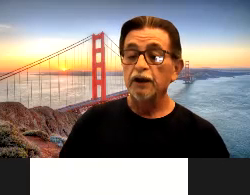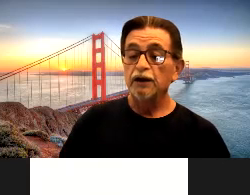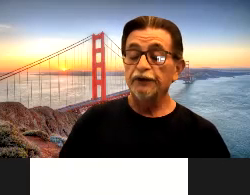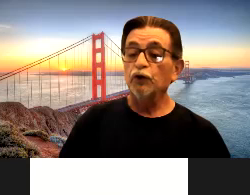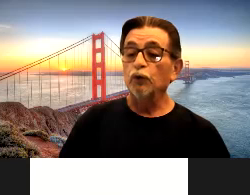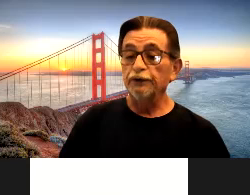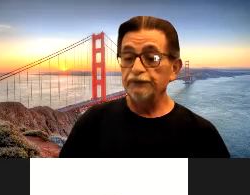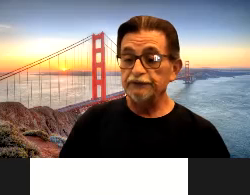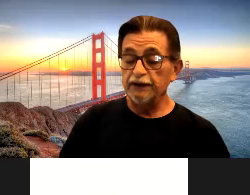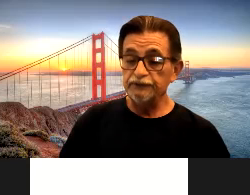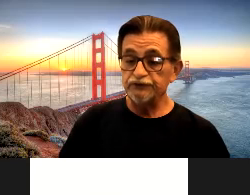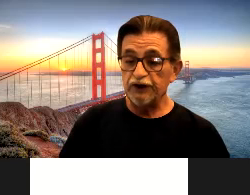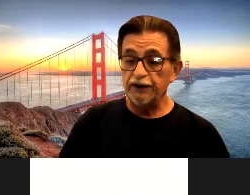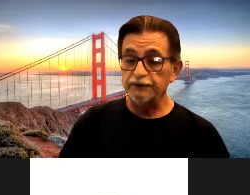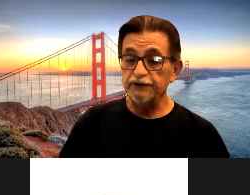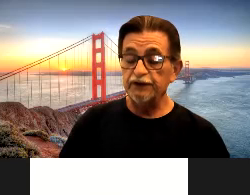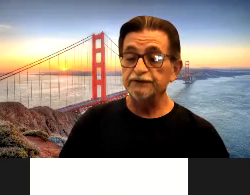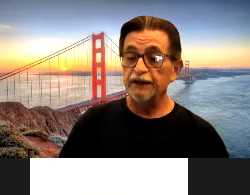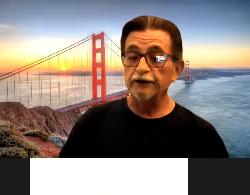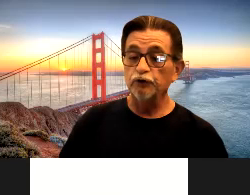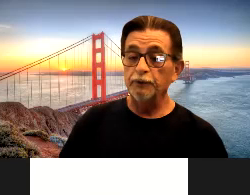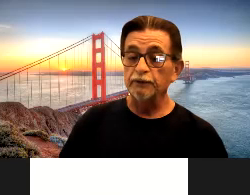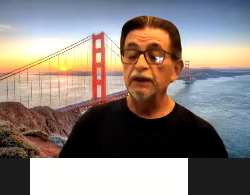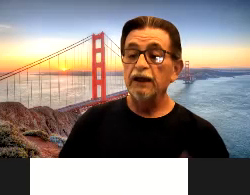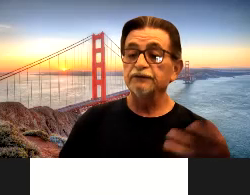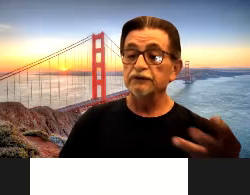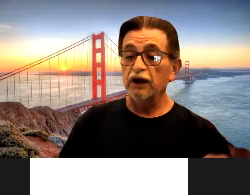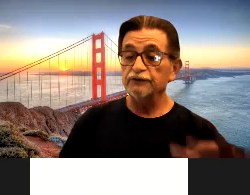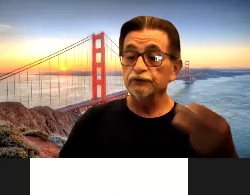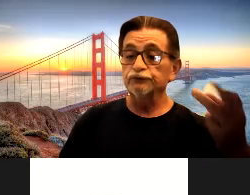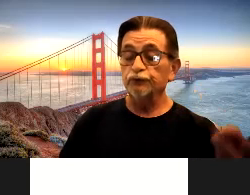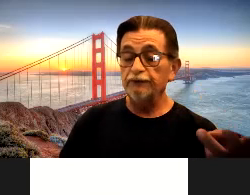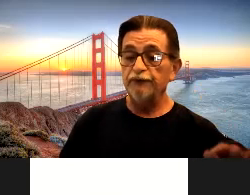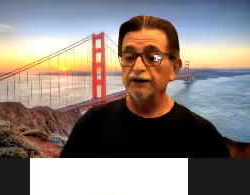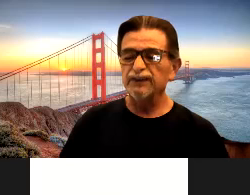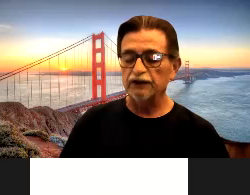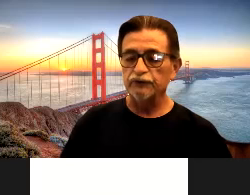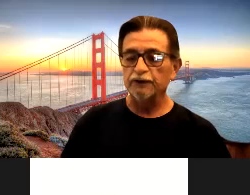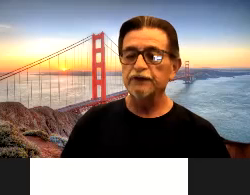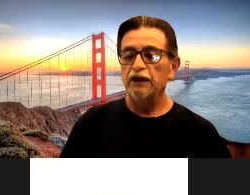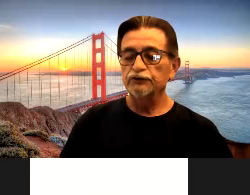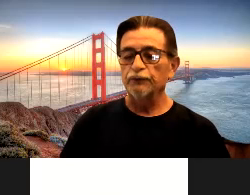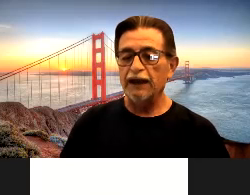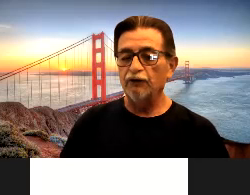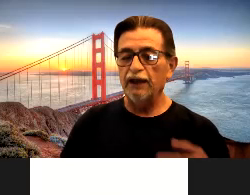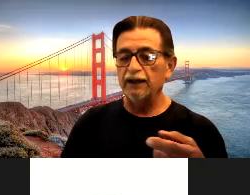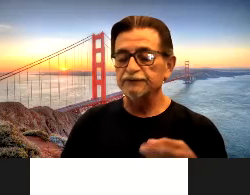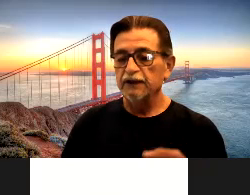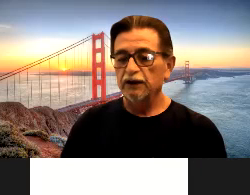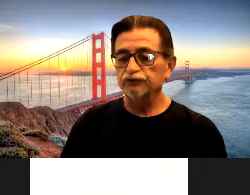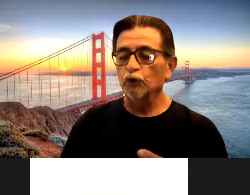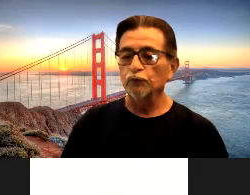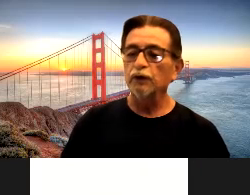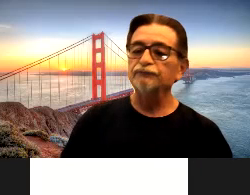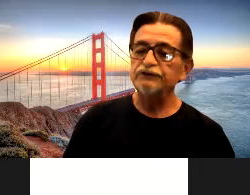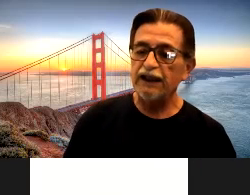14. The only thing that has changed is that aluminum has lost those 3 valence electrons, so now it has